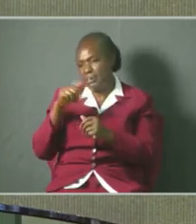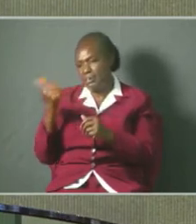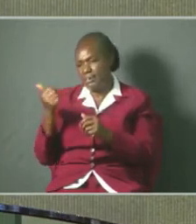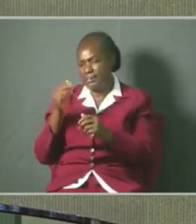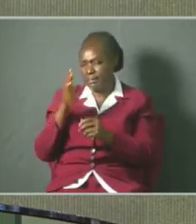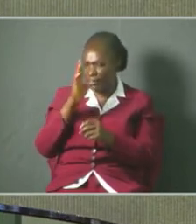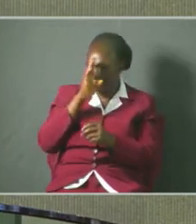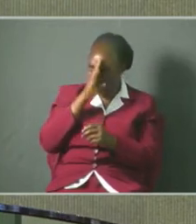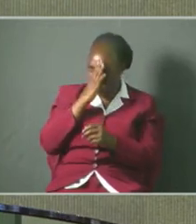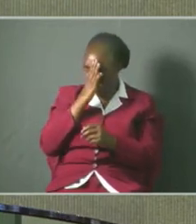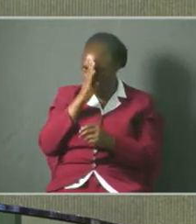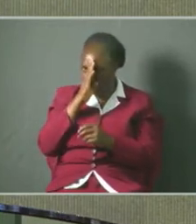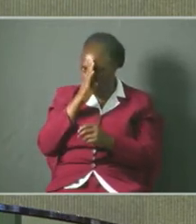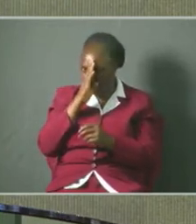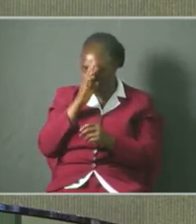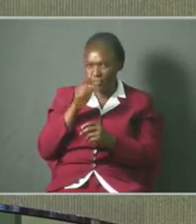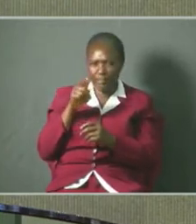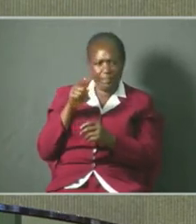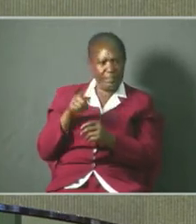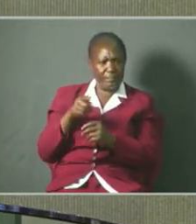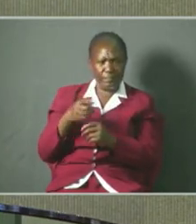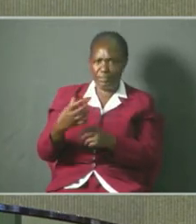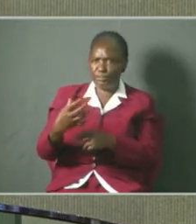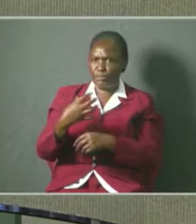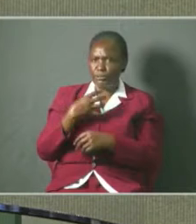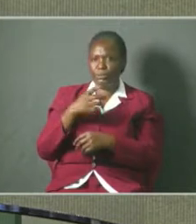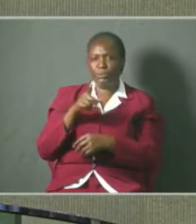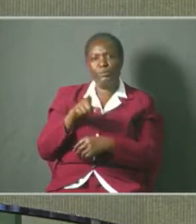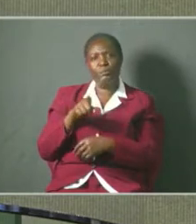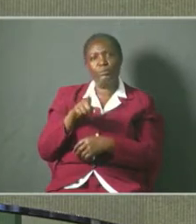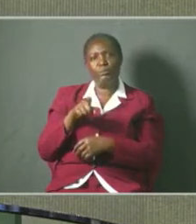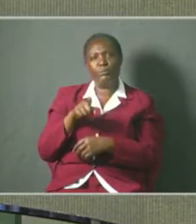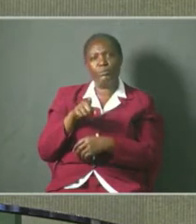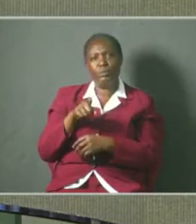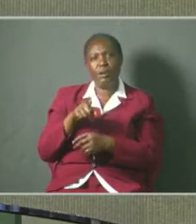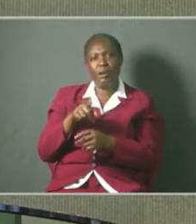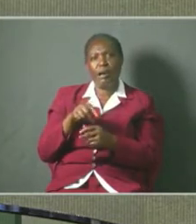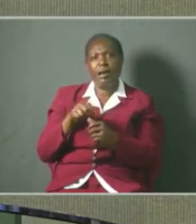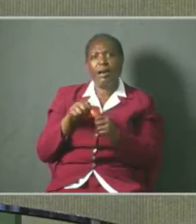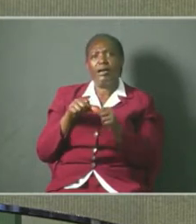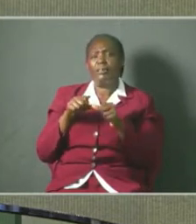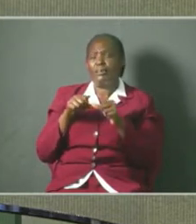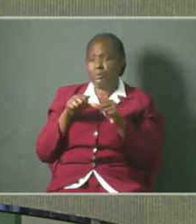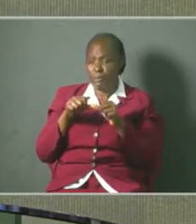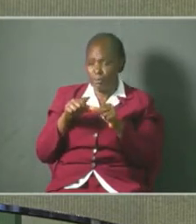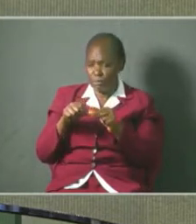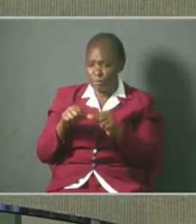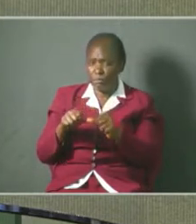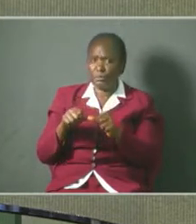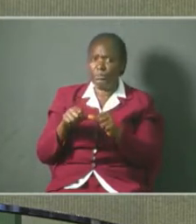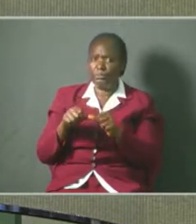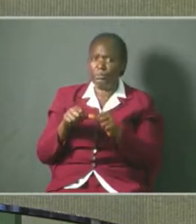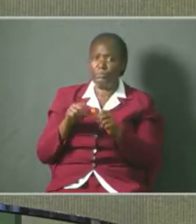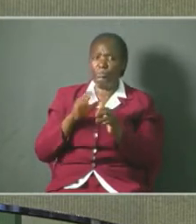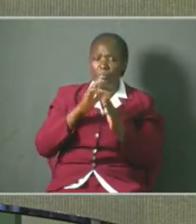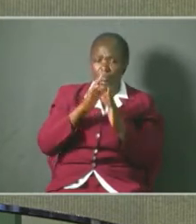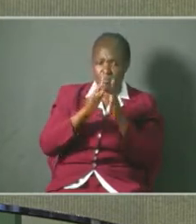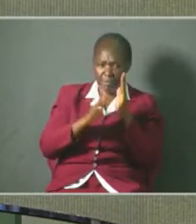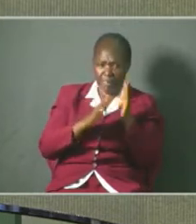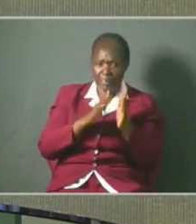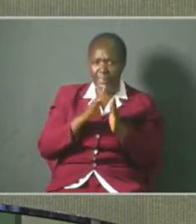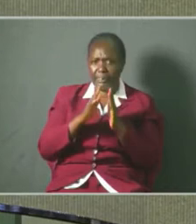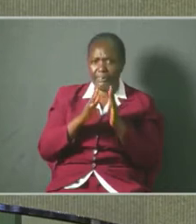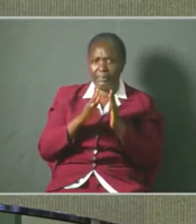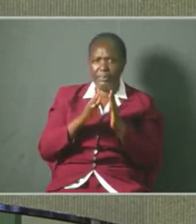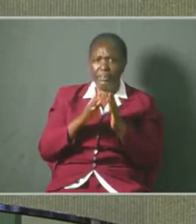What is going to shock you is that as we roll out various avenues to be